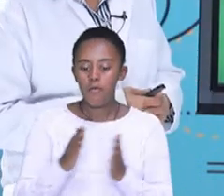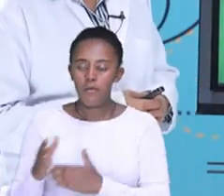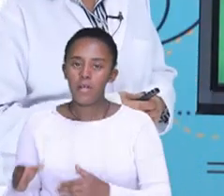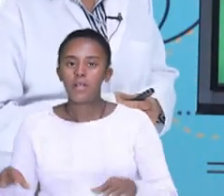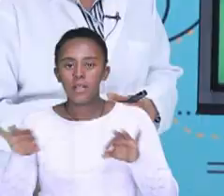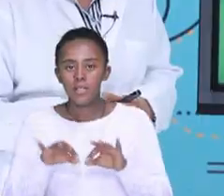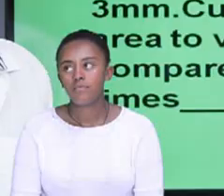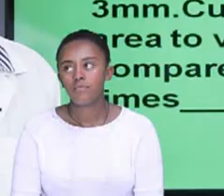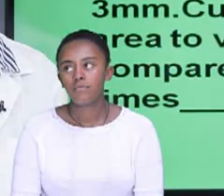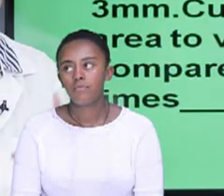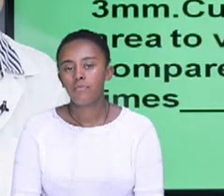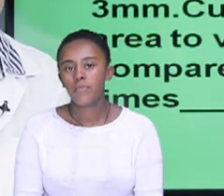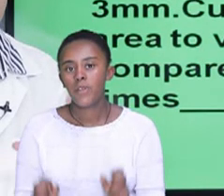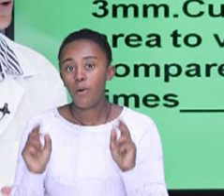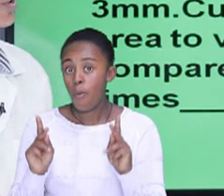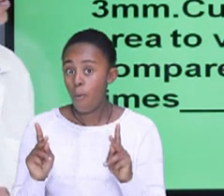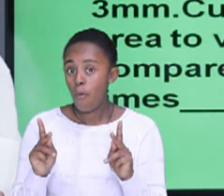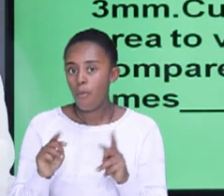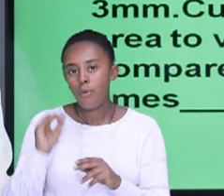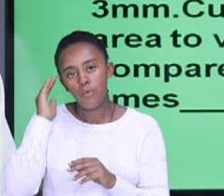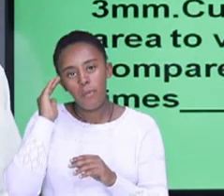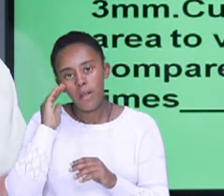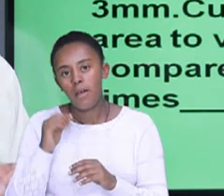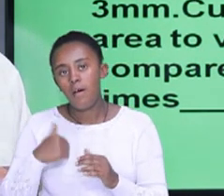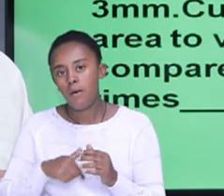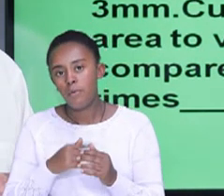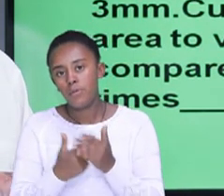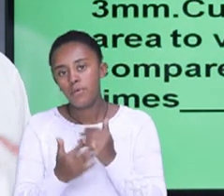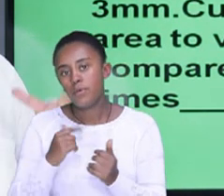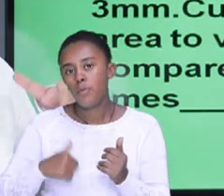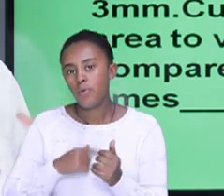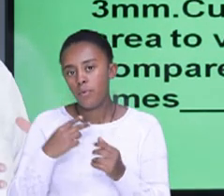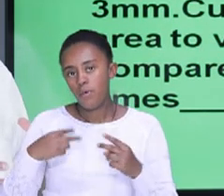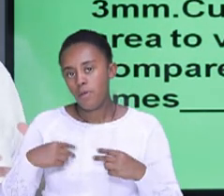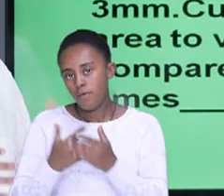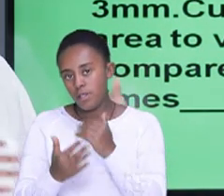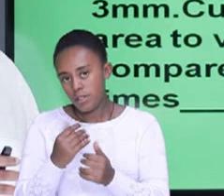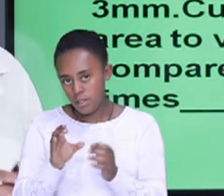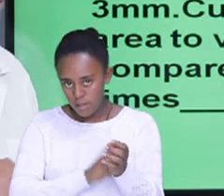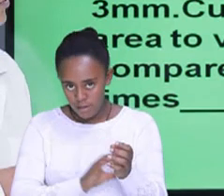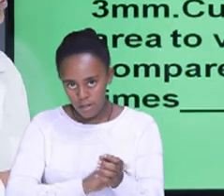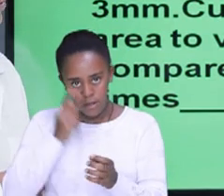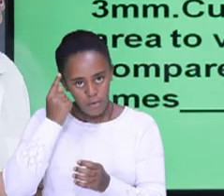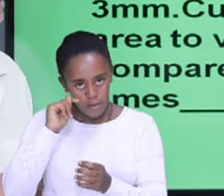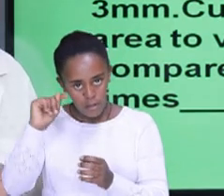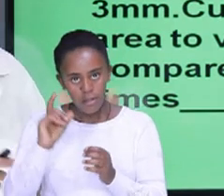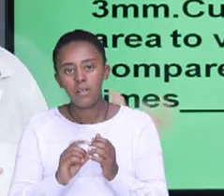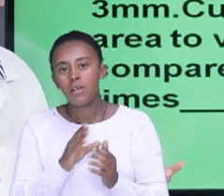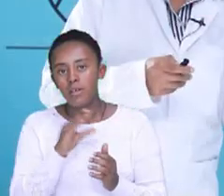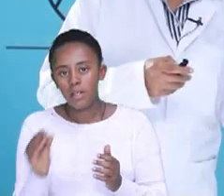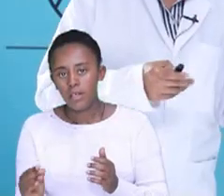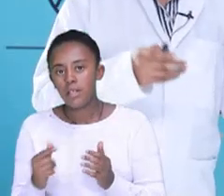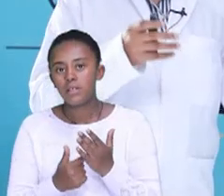necessary nutrients. Okay, to wind up our discussion, we have discussed cell theory, development of cell theory,